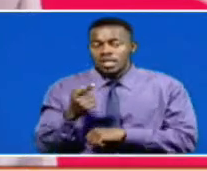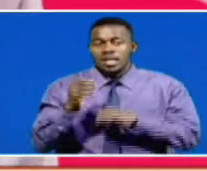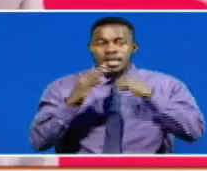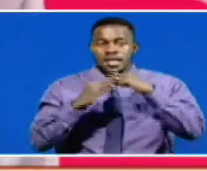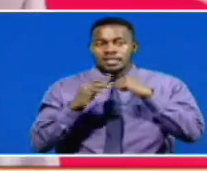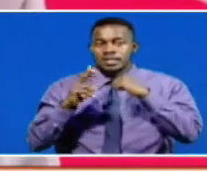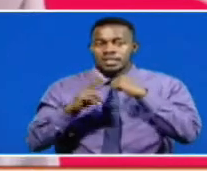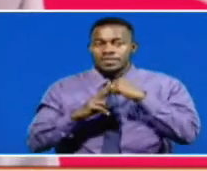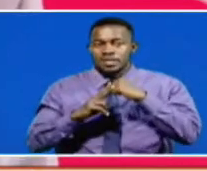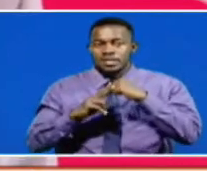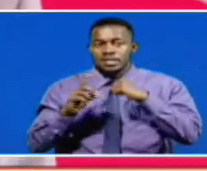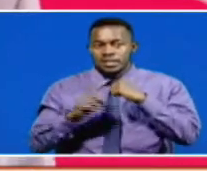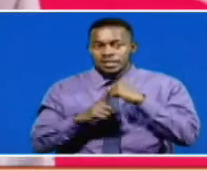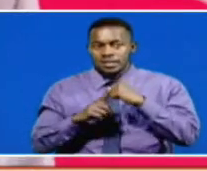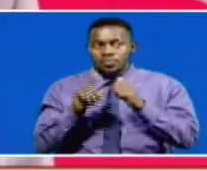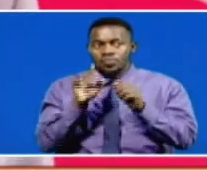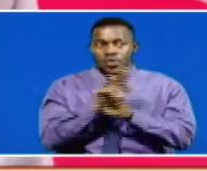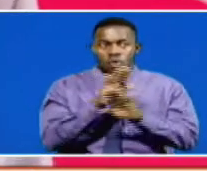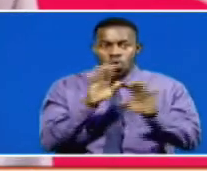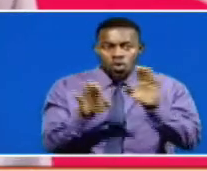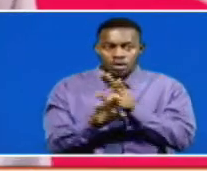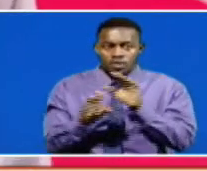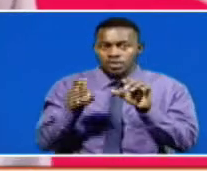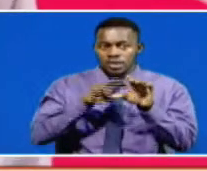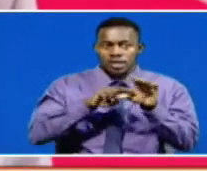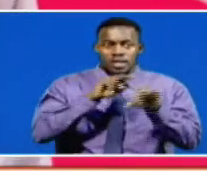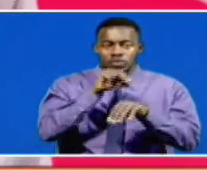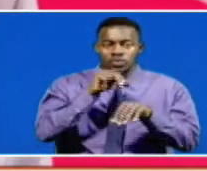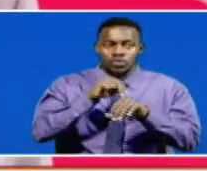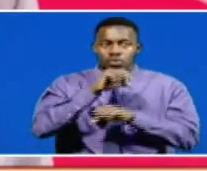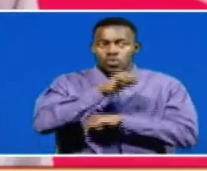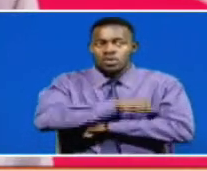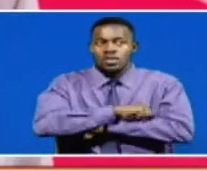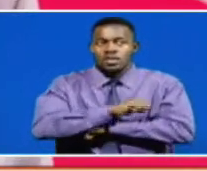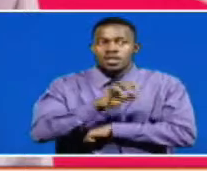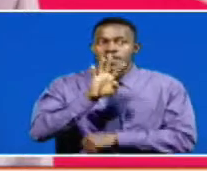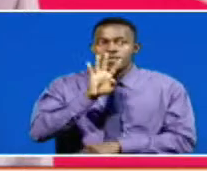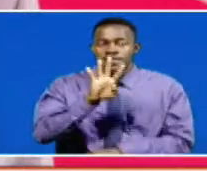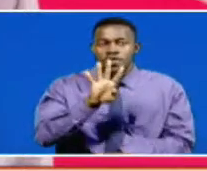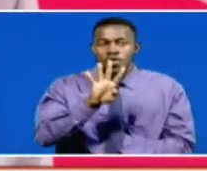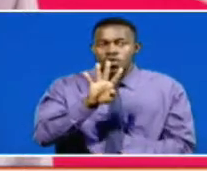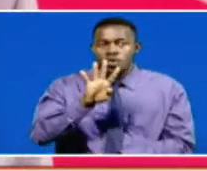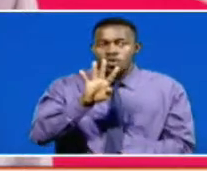20,876. The total admitted to our national schools is